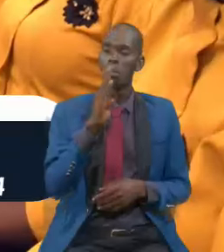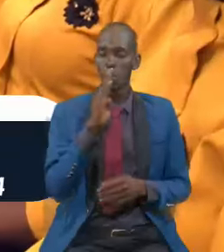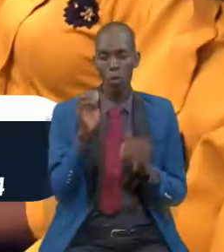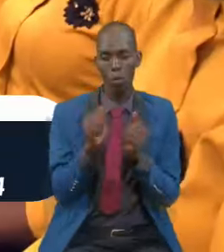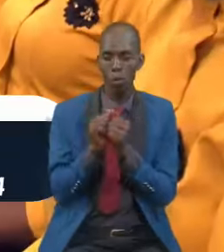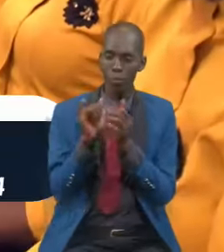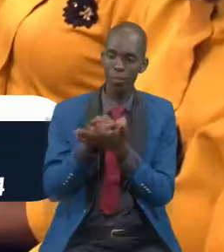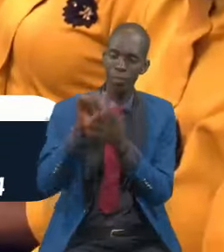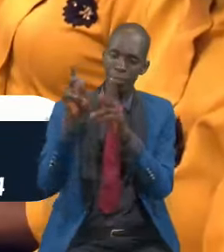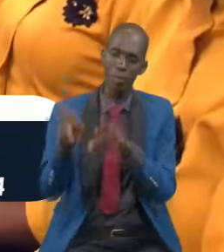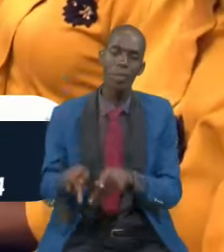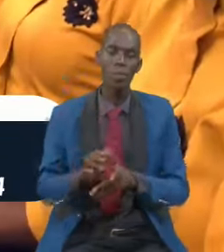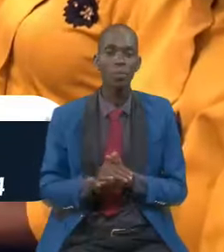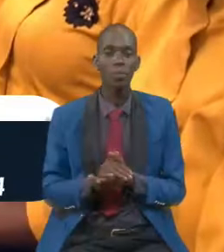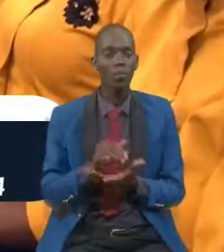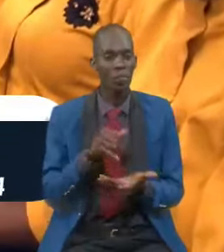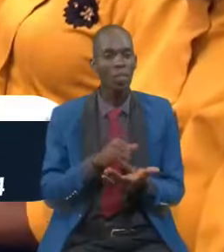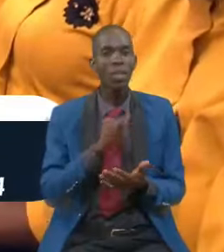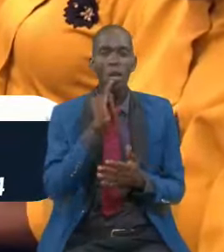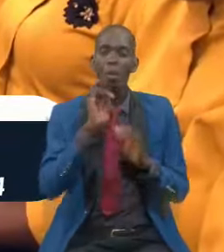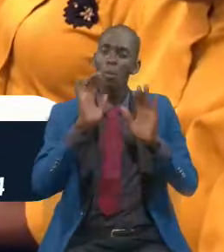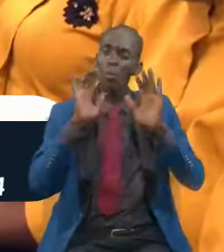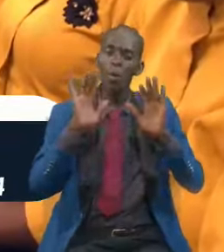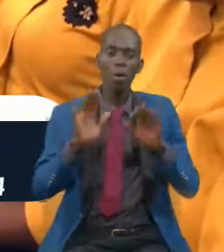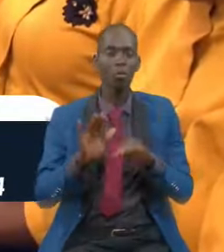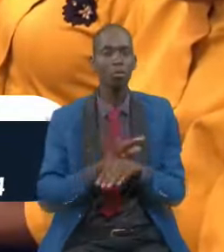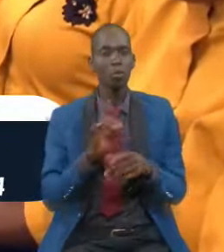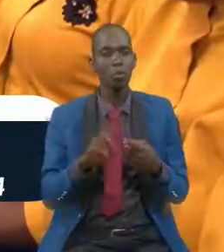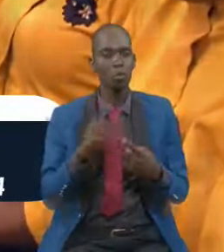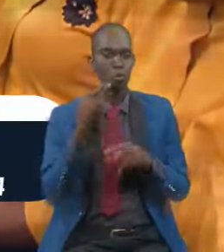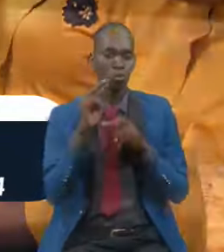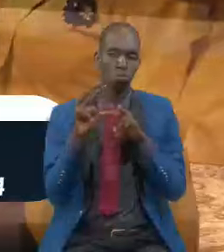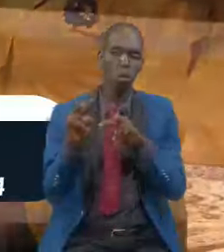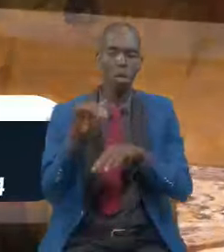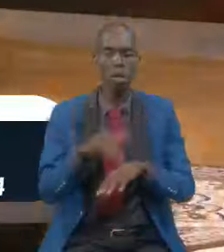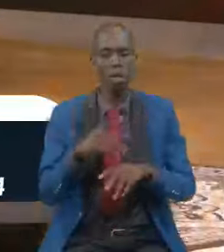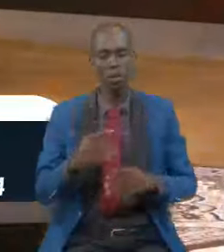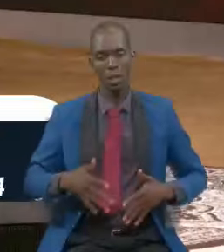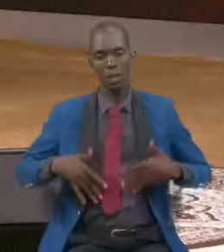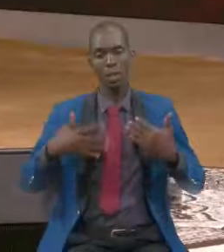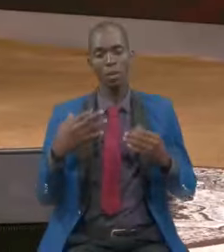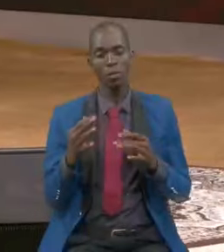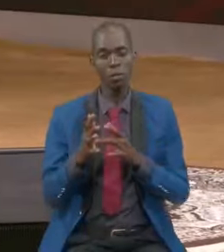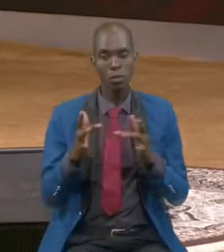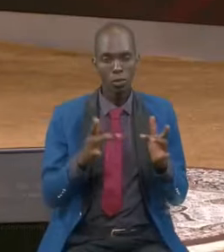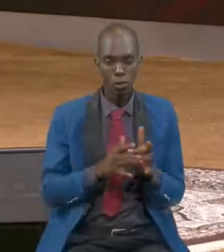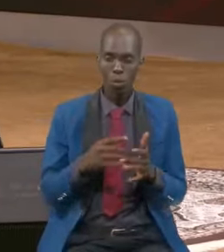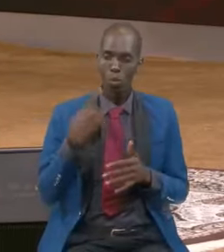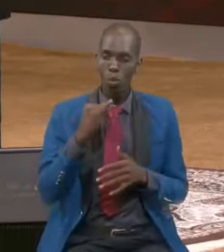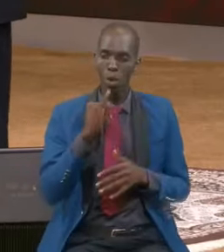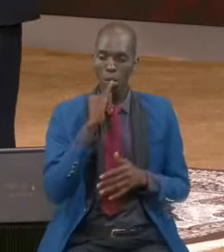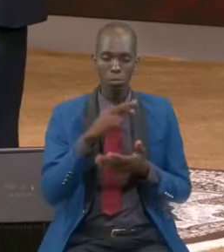with him. It's wonderful to look at the life of Jesus, righteous,